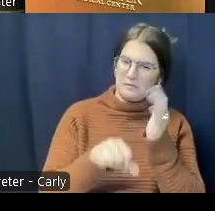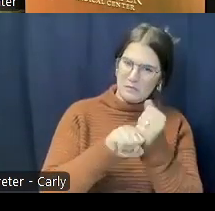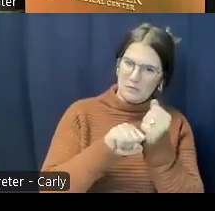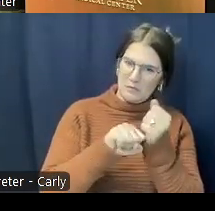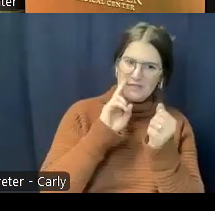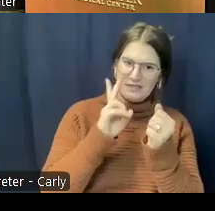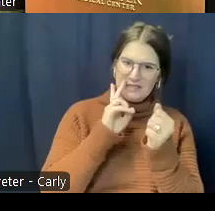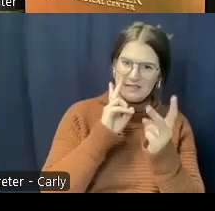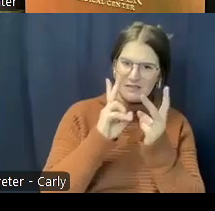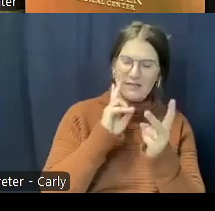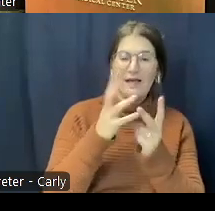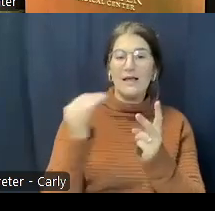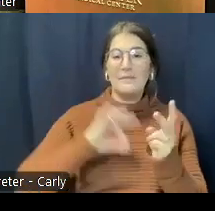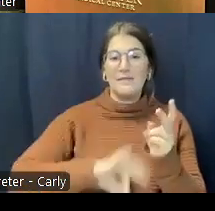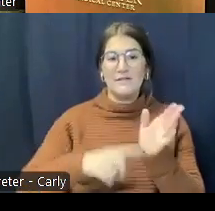shown